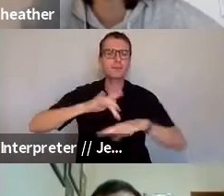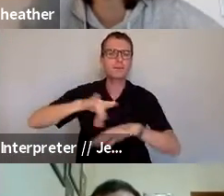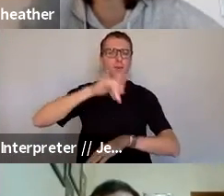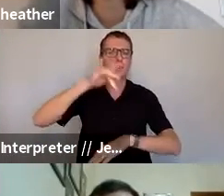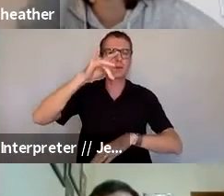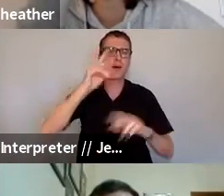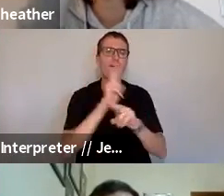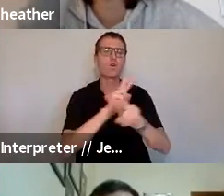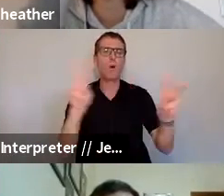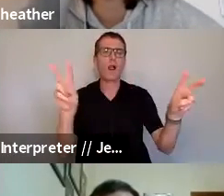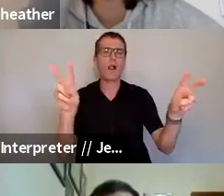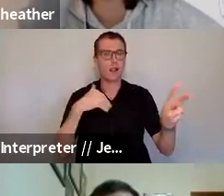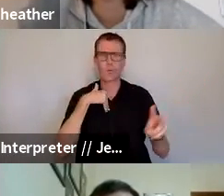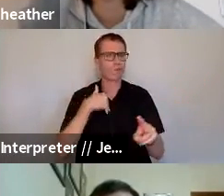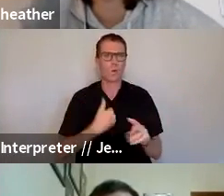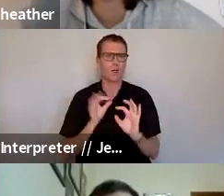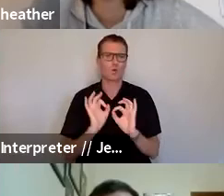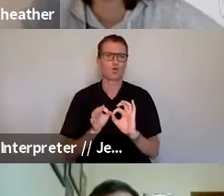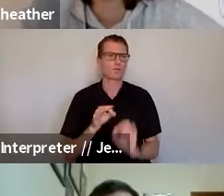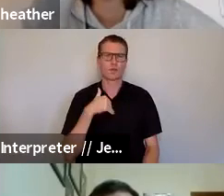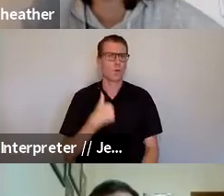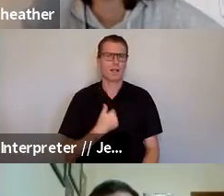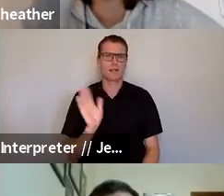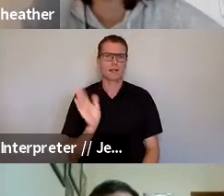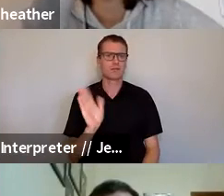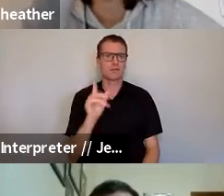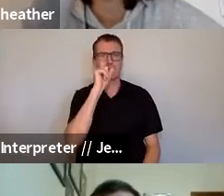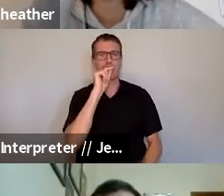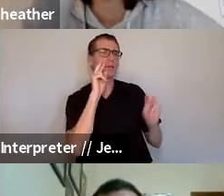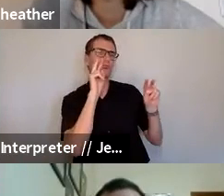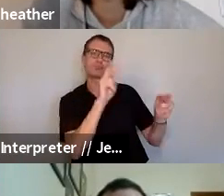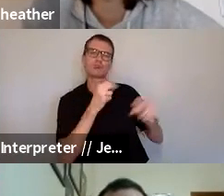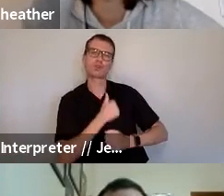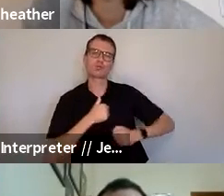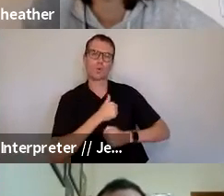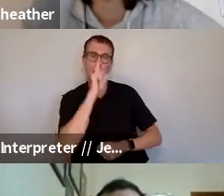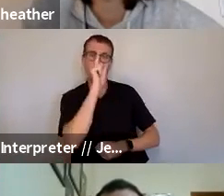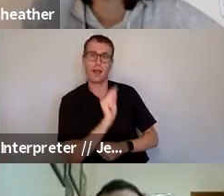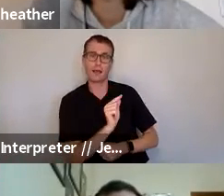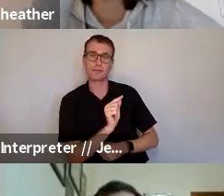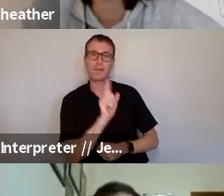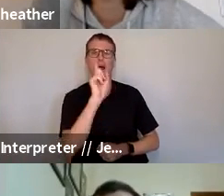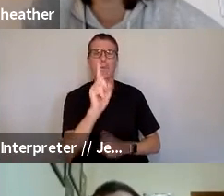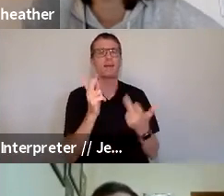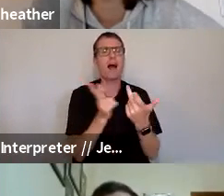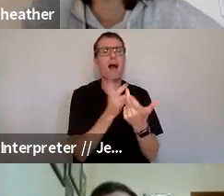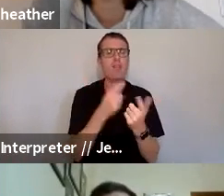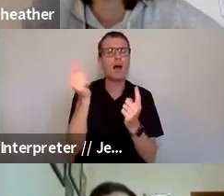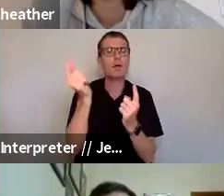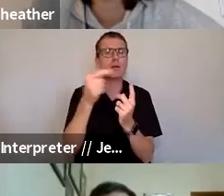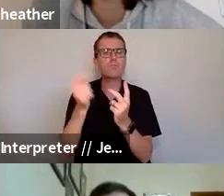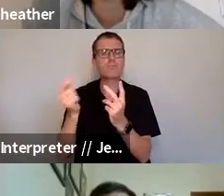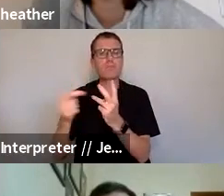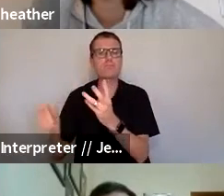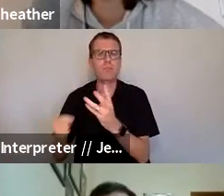watching something like the Royal New Zealand Ballet, which is fantastic. But it's all of the other wonderful stuff that's been created that